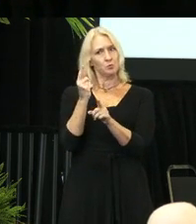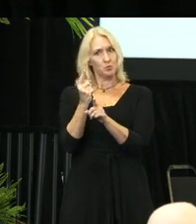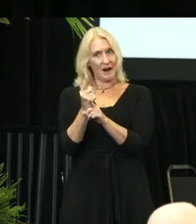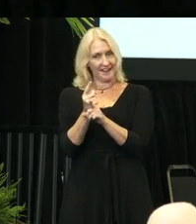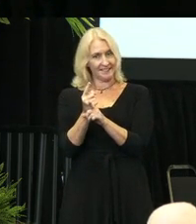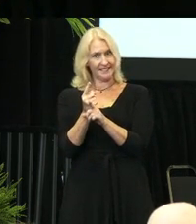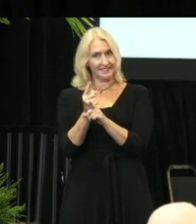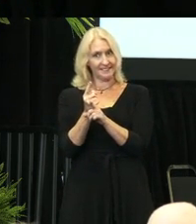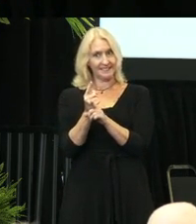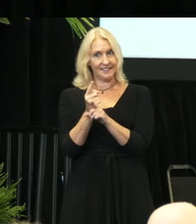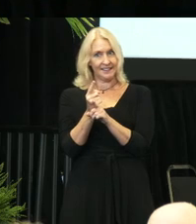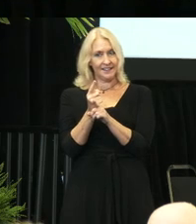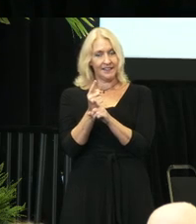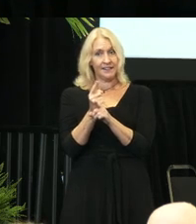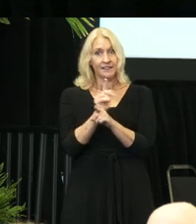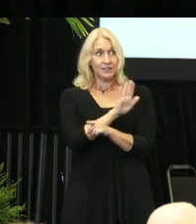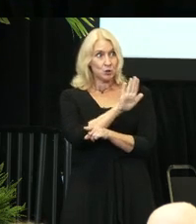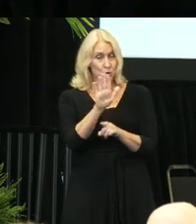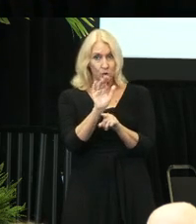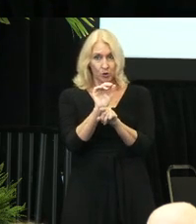taking place among us,